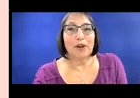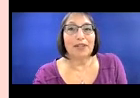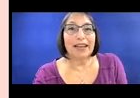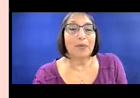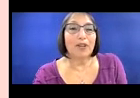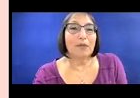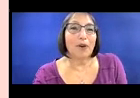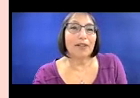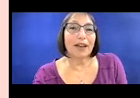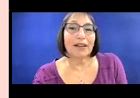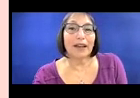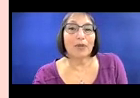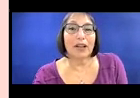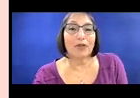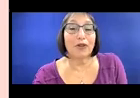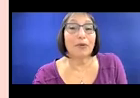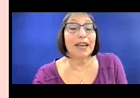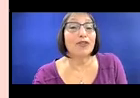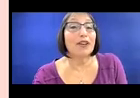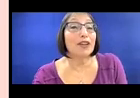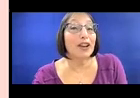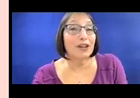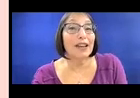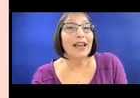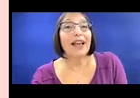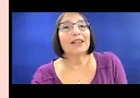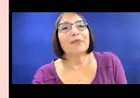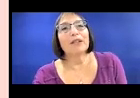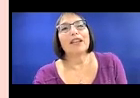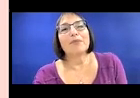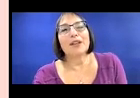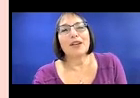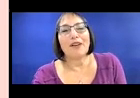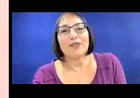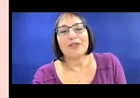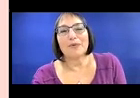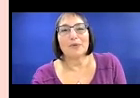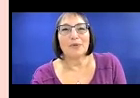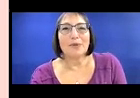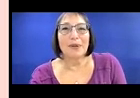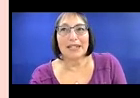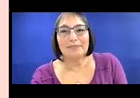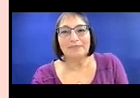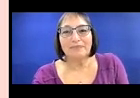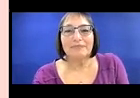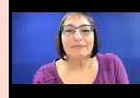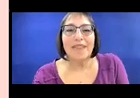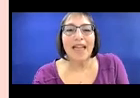of American Sign Language and American Sign Language and English Interpretation Education at Kapilani Community College in Honolulu, Hawaii.